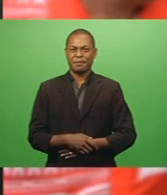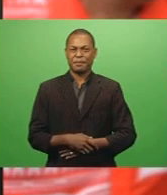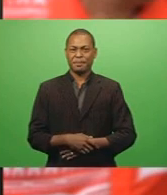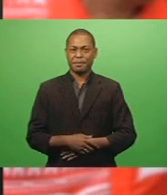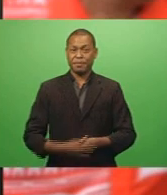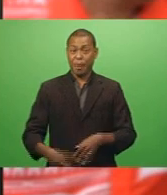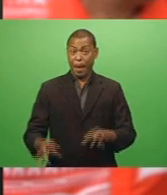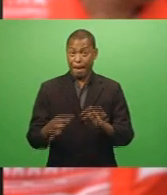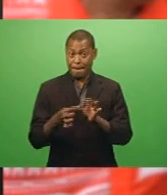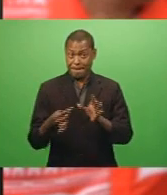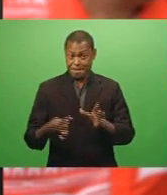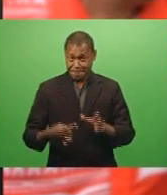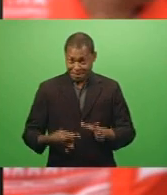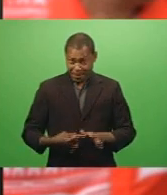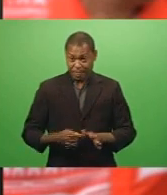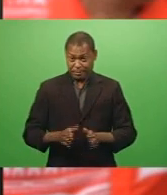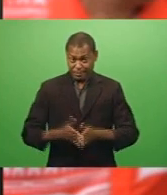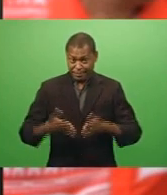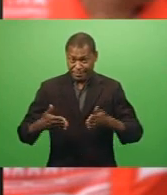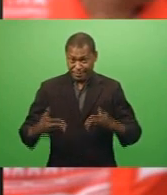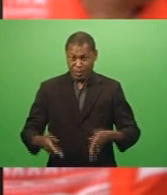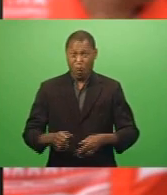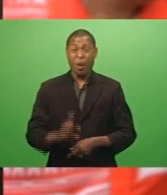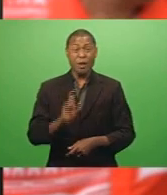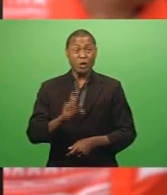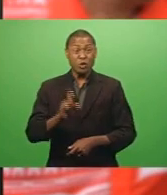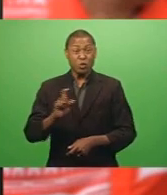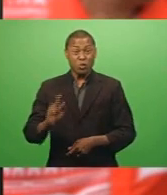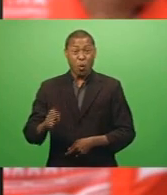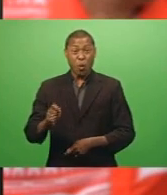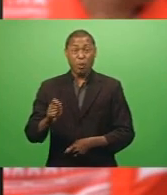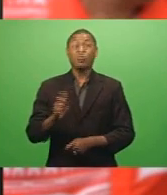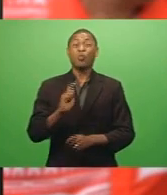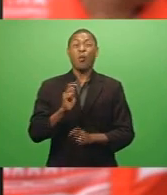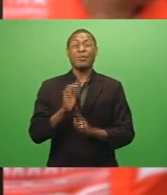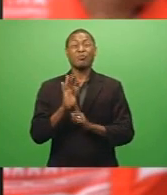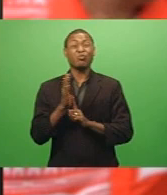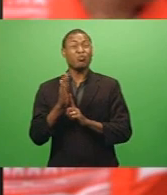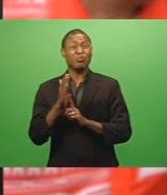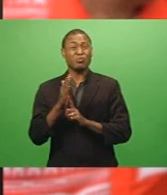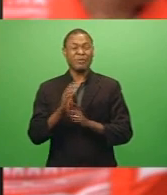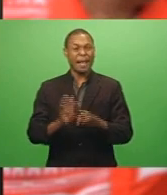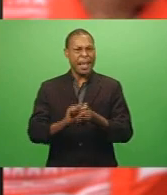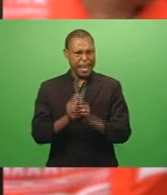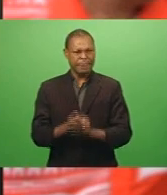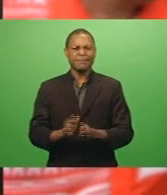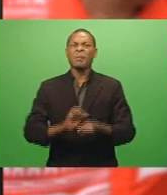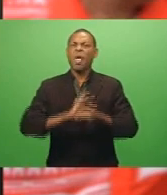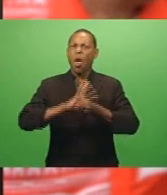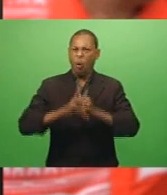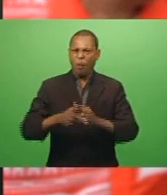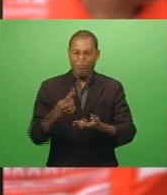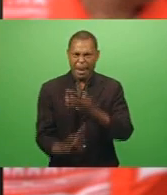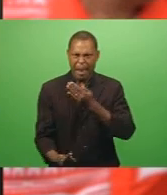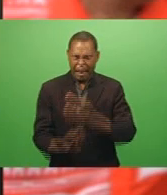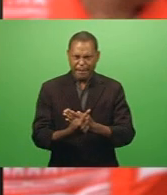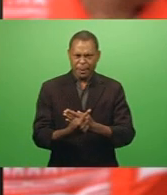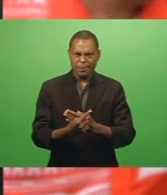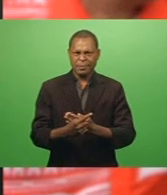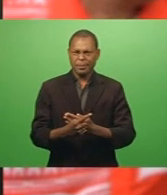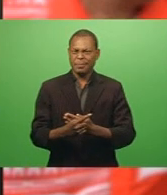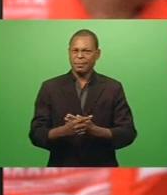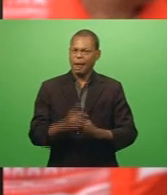National Torch Relay for the Coke Games will not take place this year. This is due to COVID-19 restrictions and the short window to the